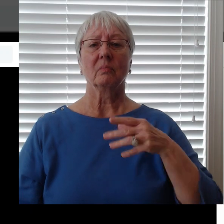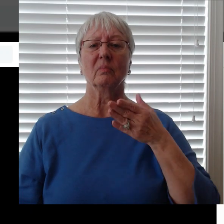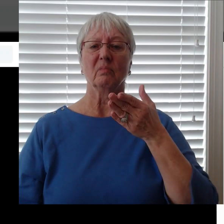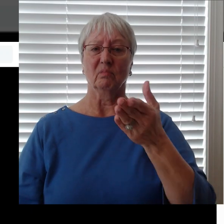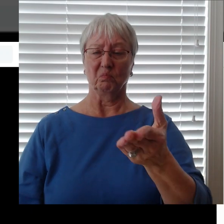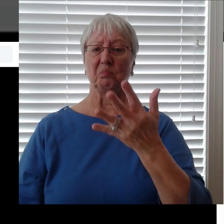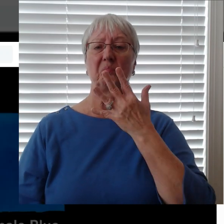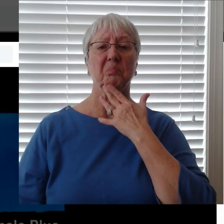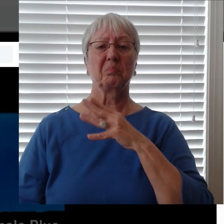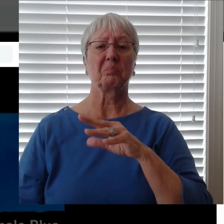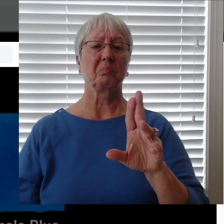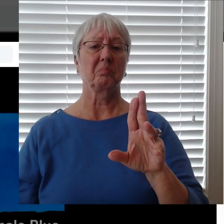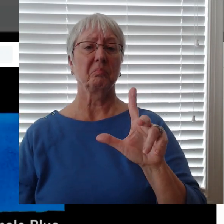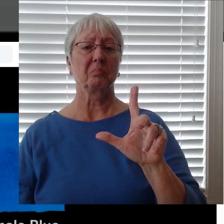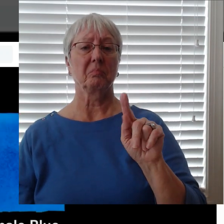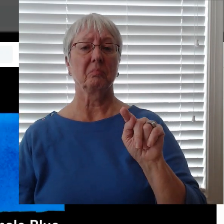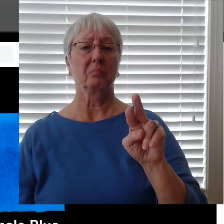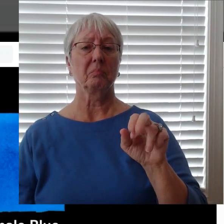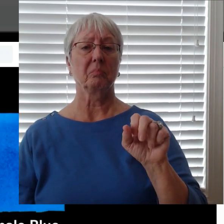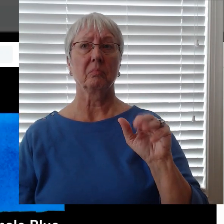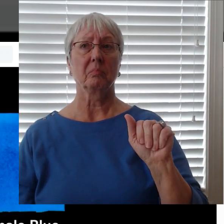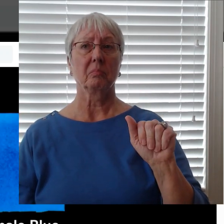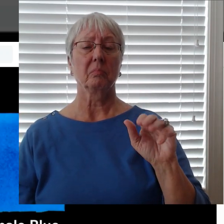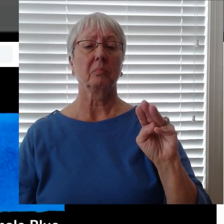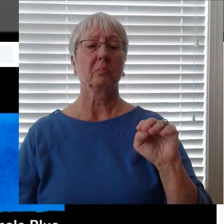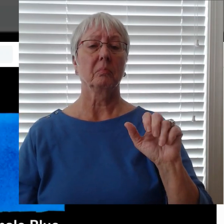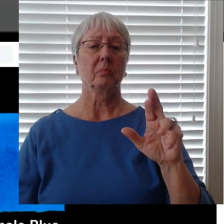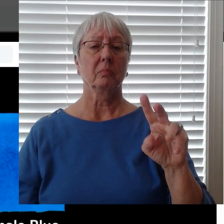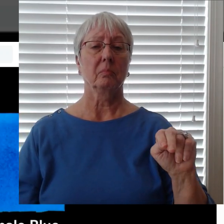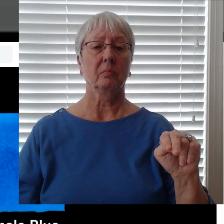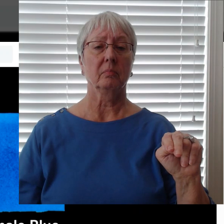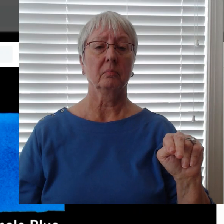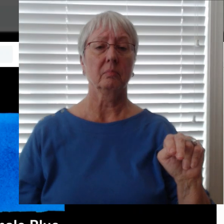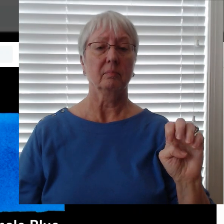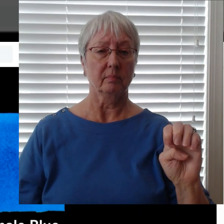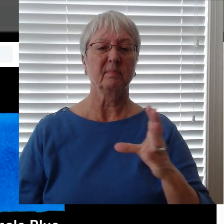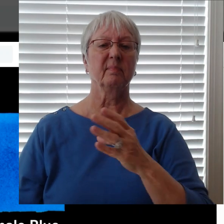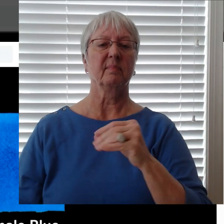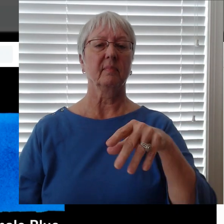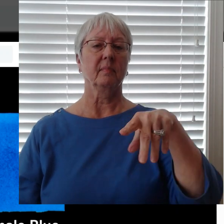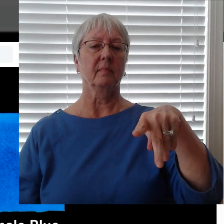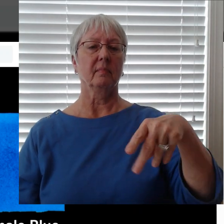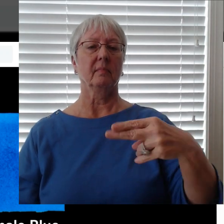and phthalo blue from this chart. Both are primaries,